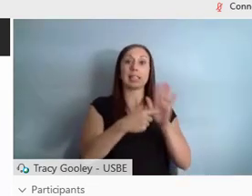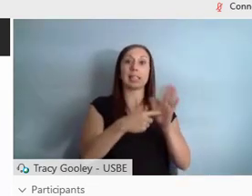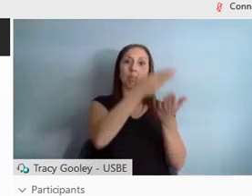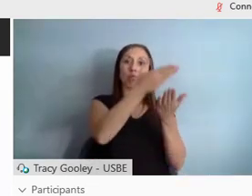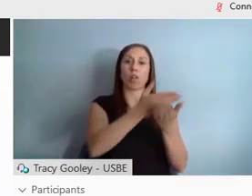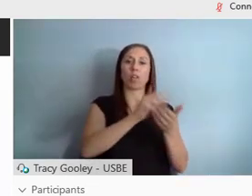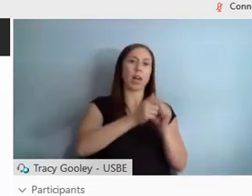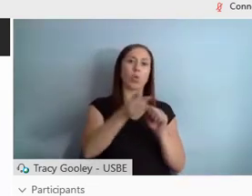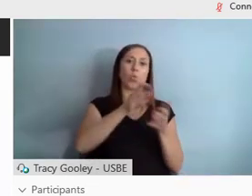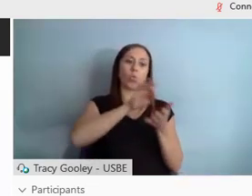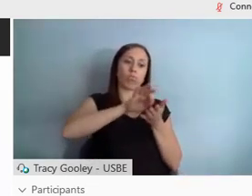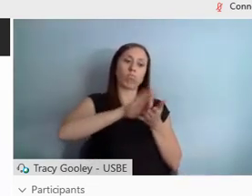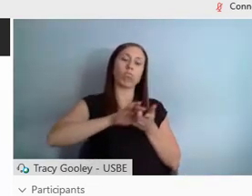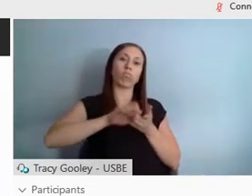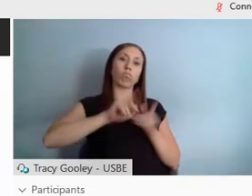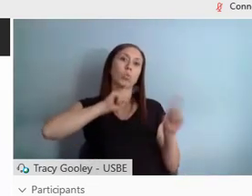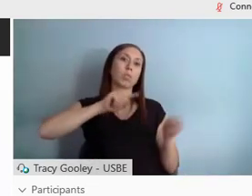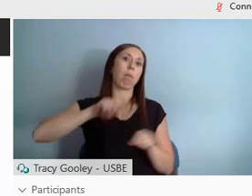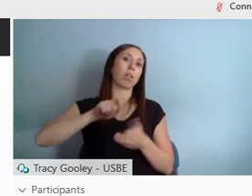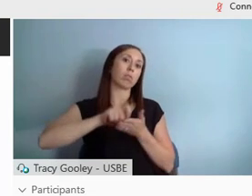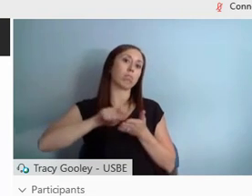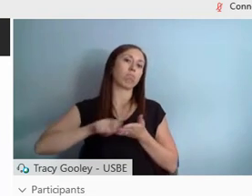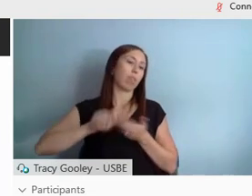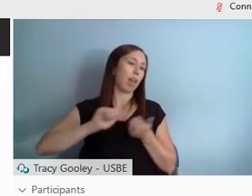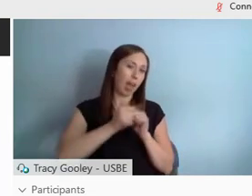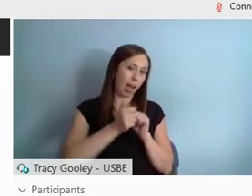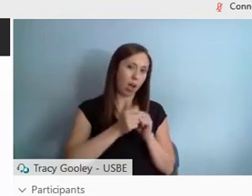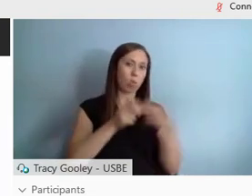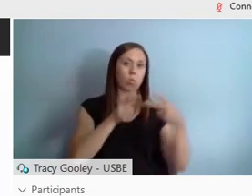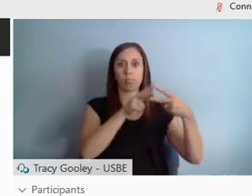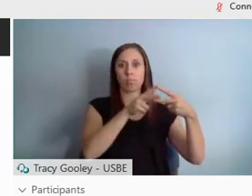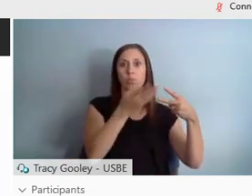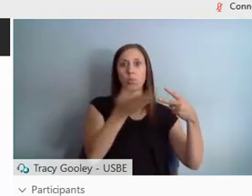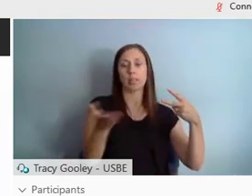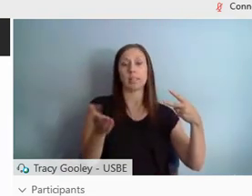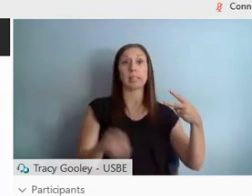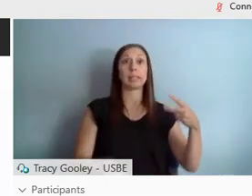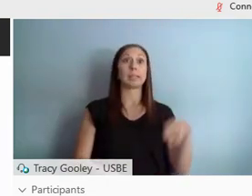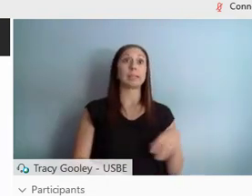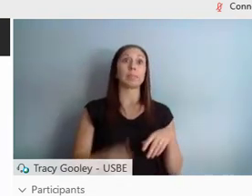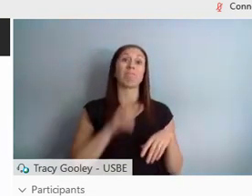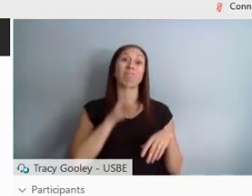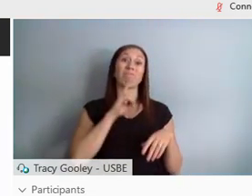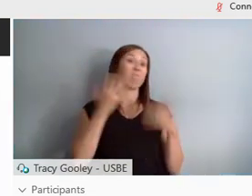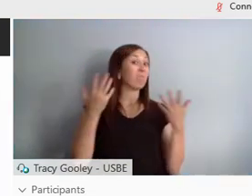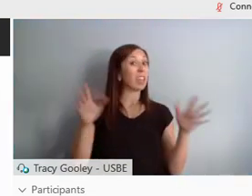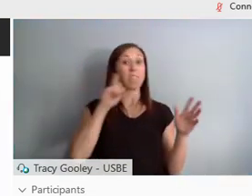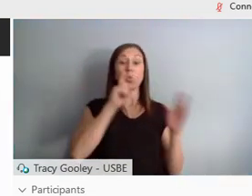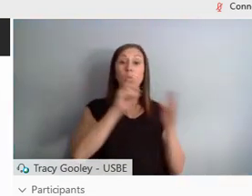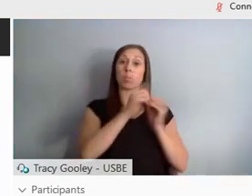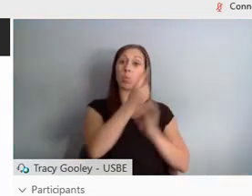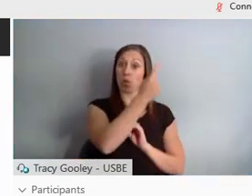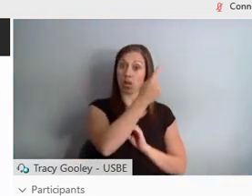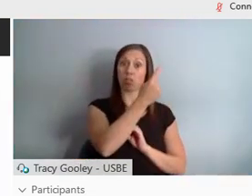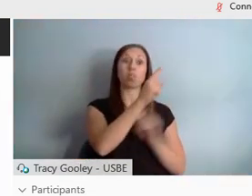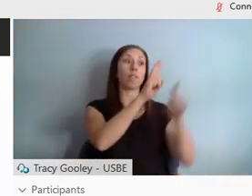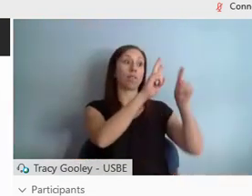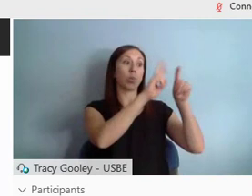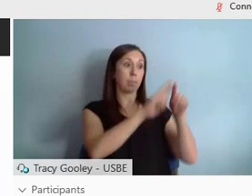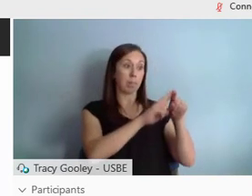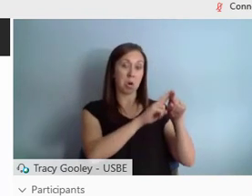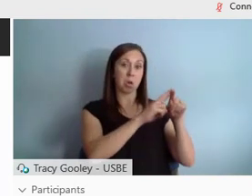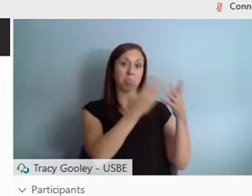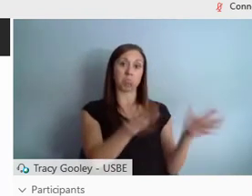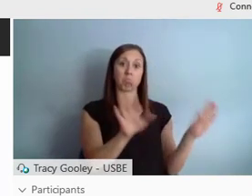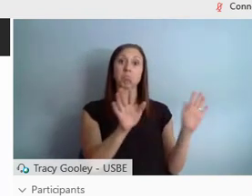the response on the score sheet. All right, so that's pretty much it for question number 1,